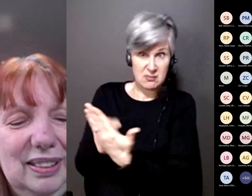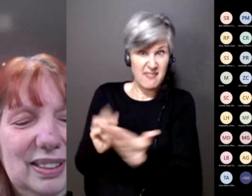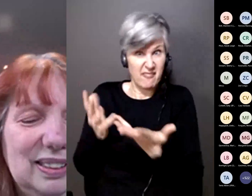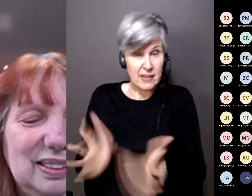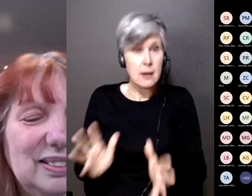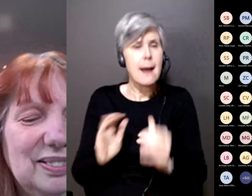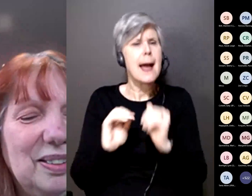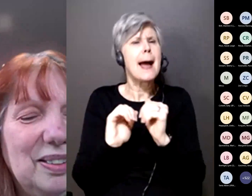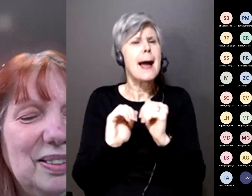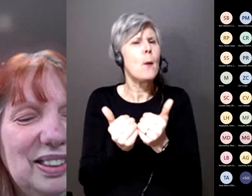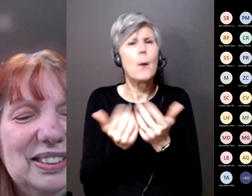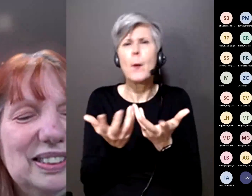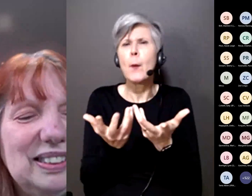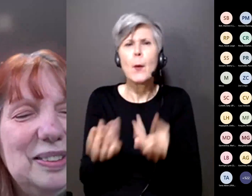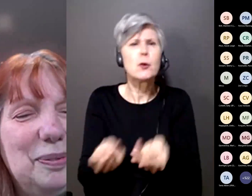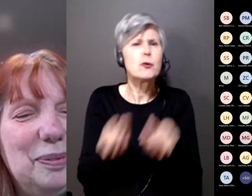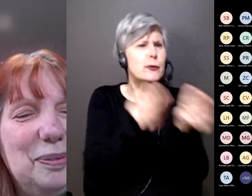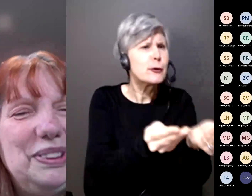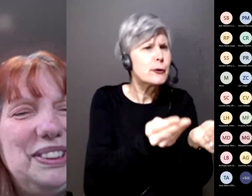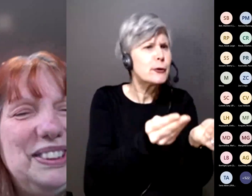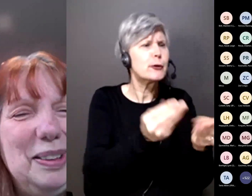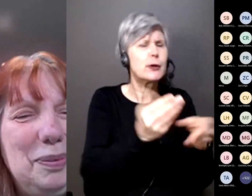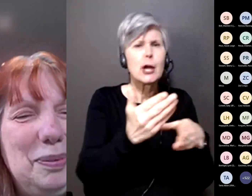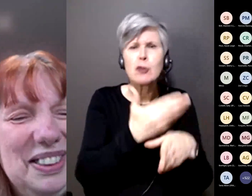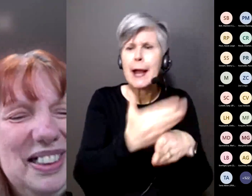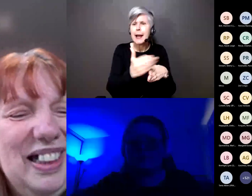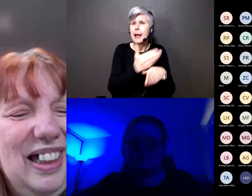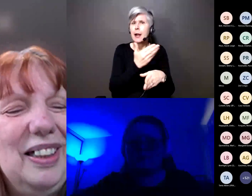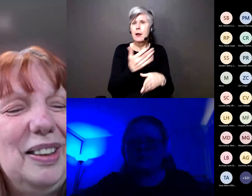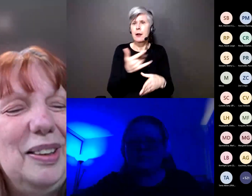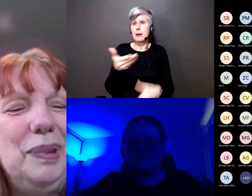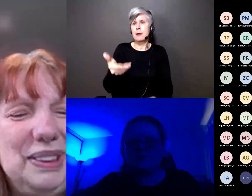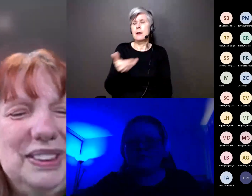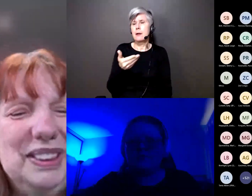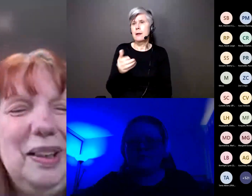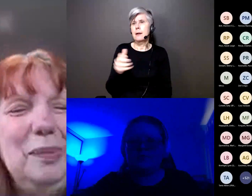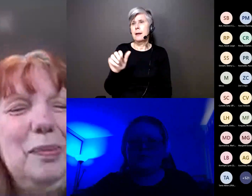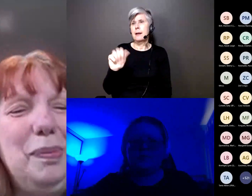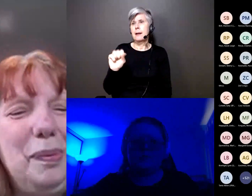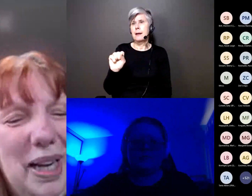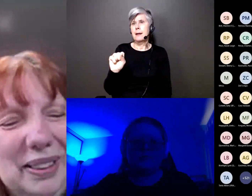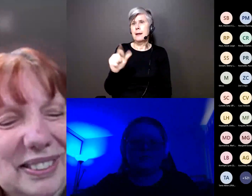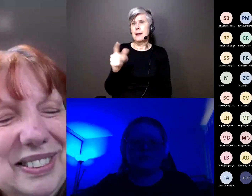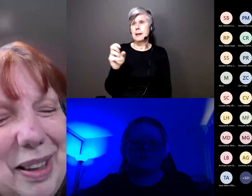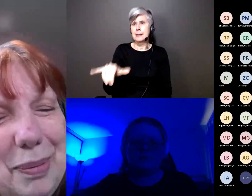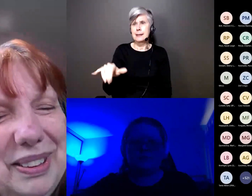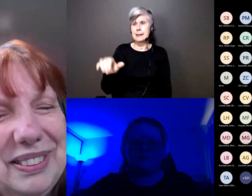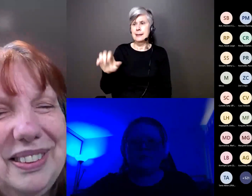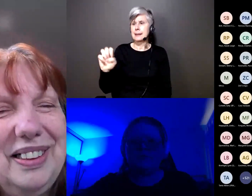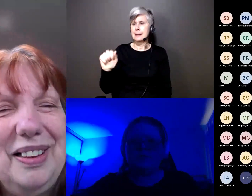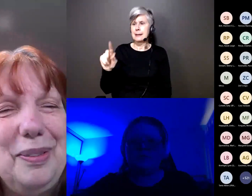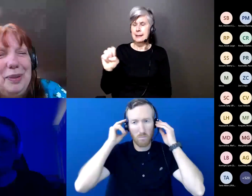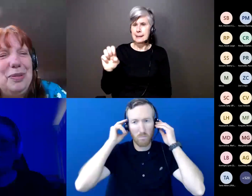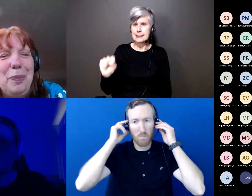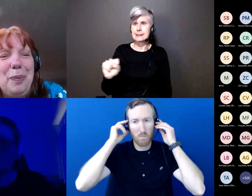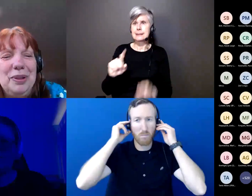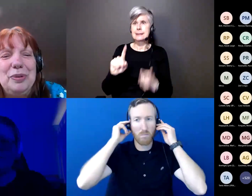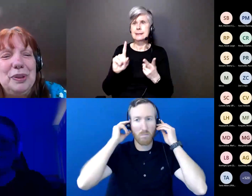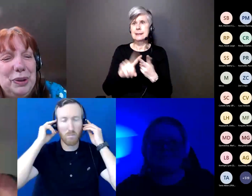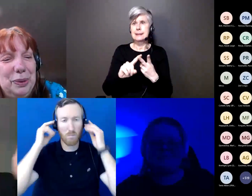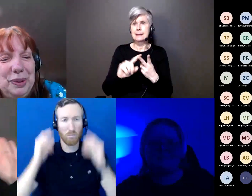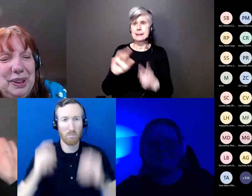Ashley Eads, one of our colleagues on the passport team, and Missy Madeline Thomas, one